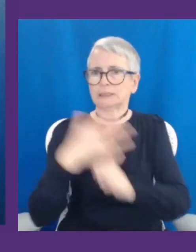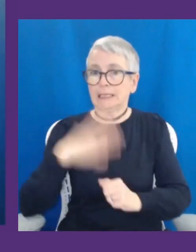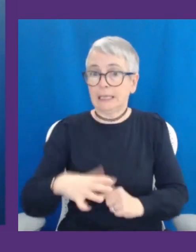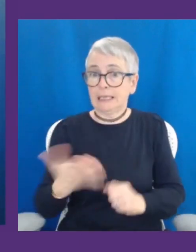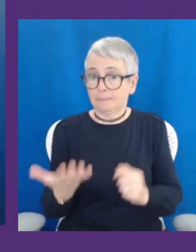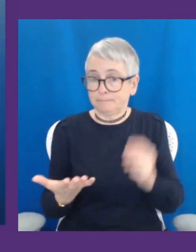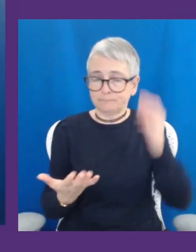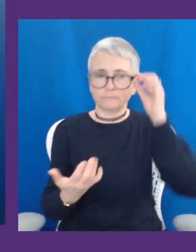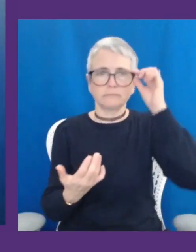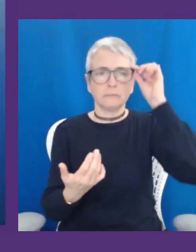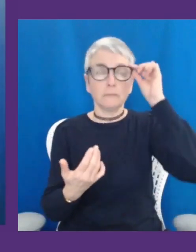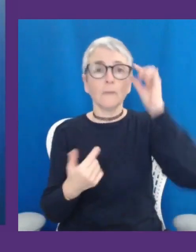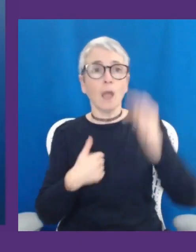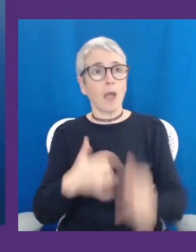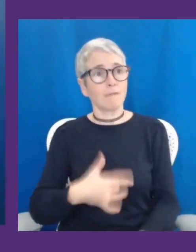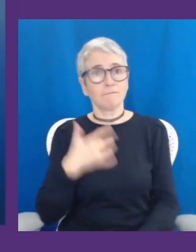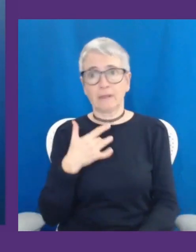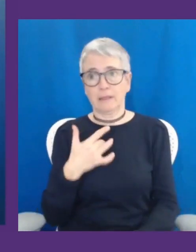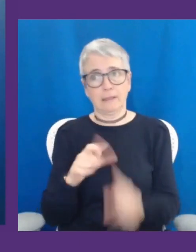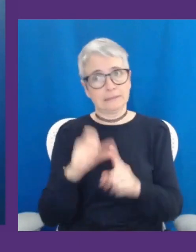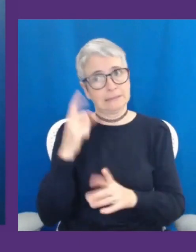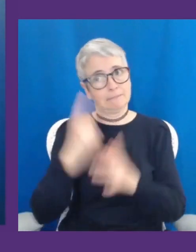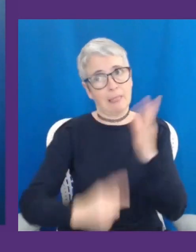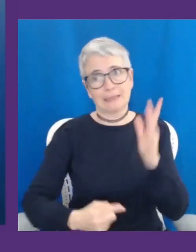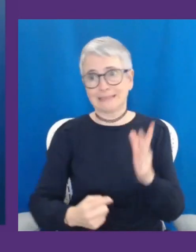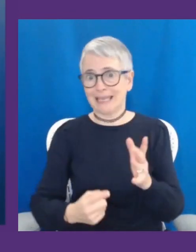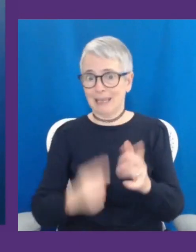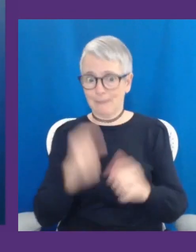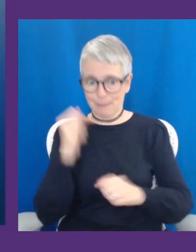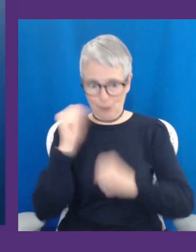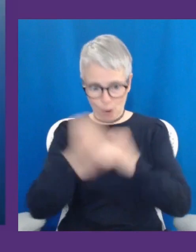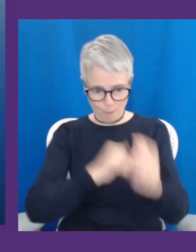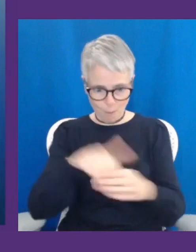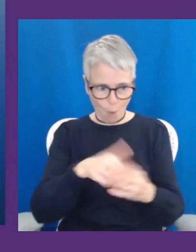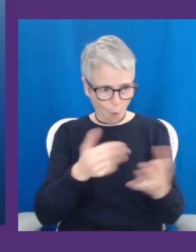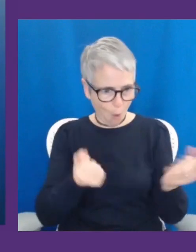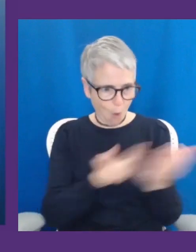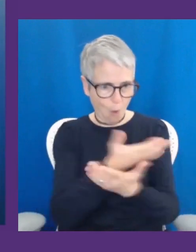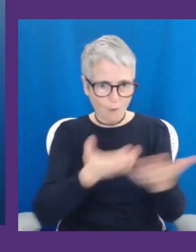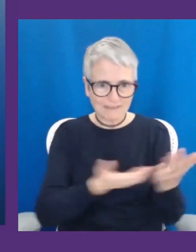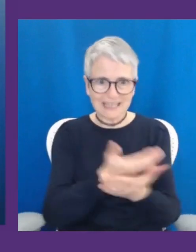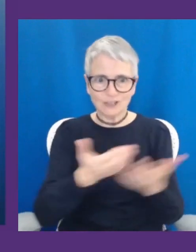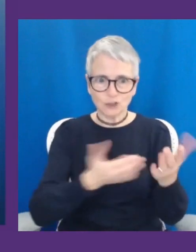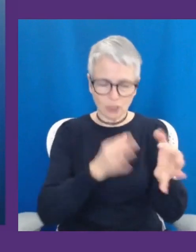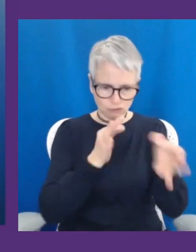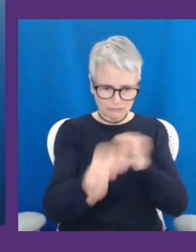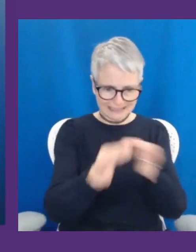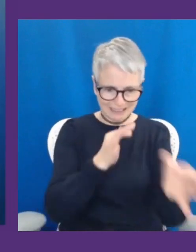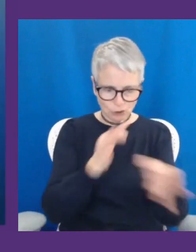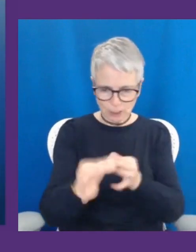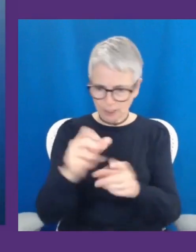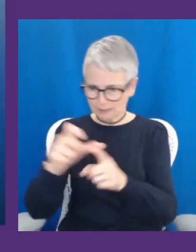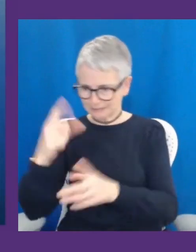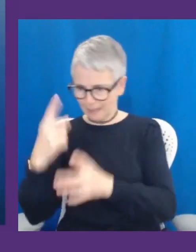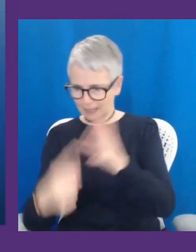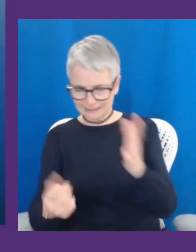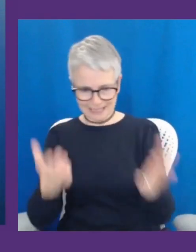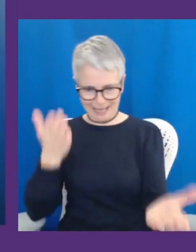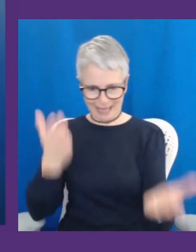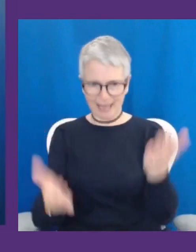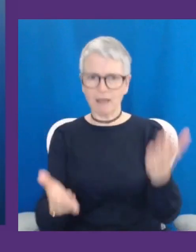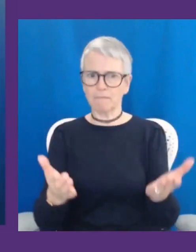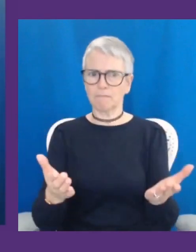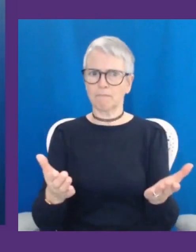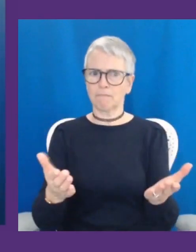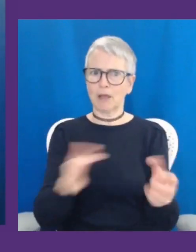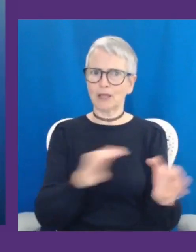in strategic conversations. And I was saying to you, the word disability and strategic, like, when did that actually happen? And people